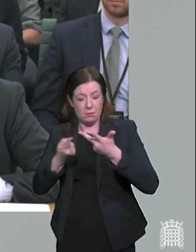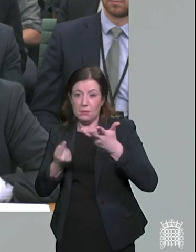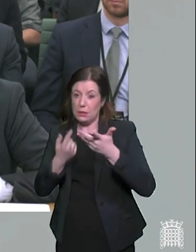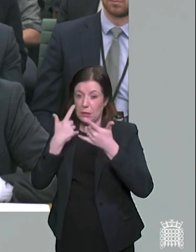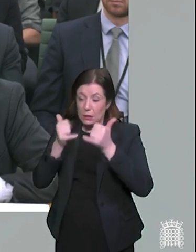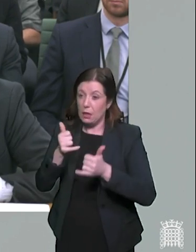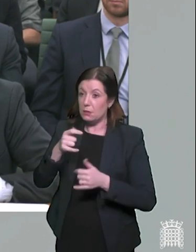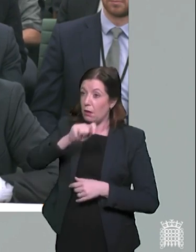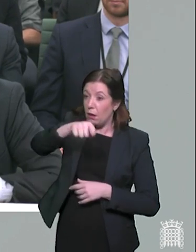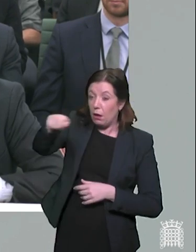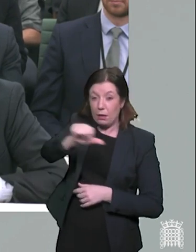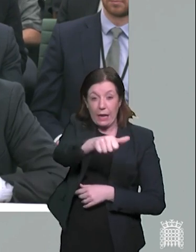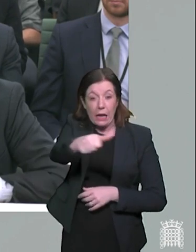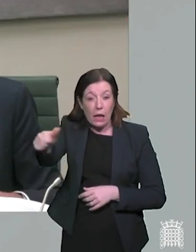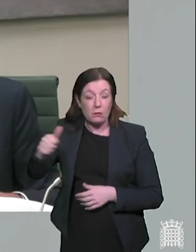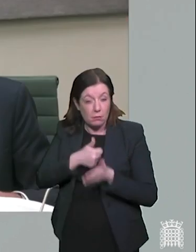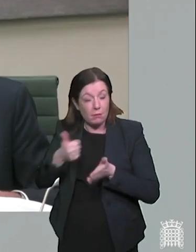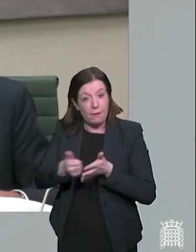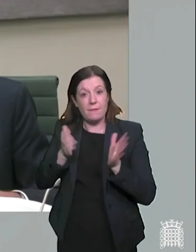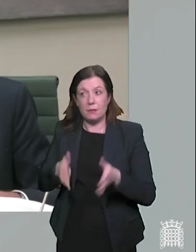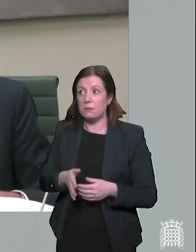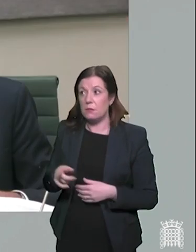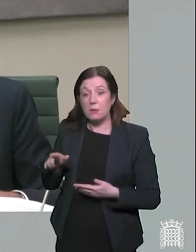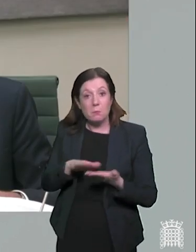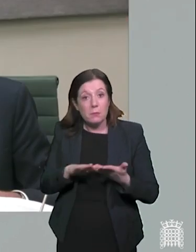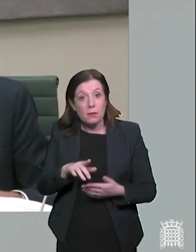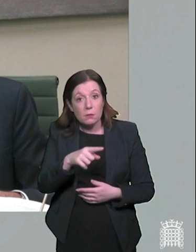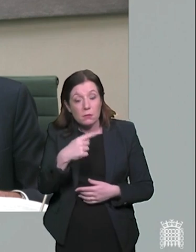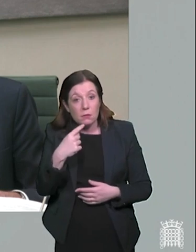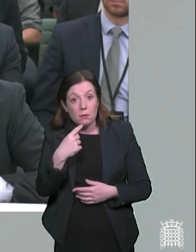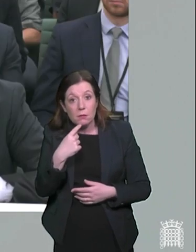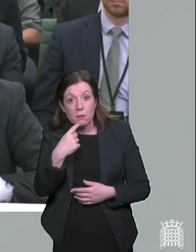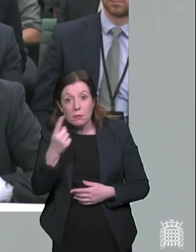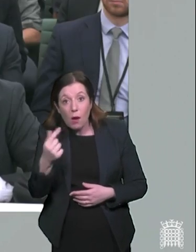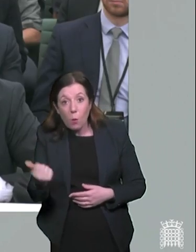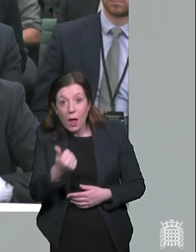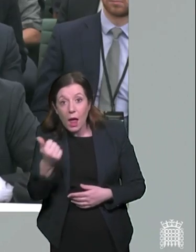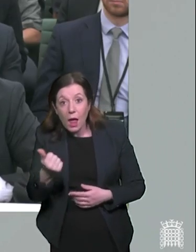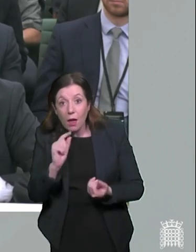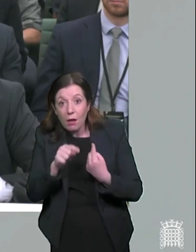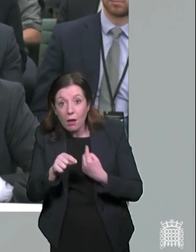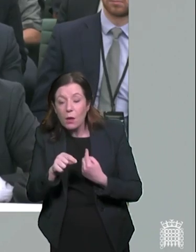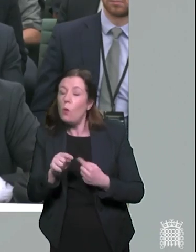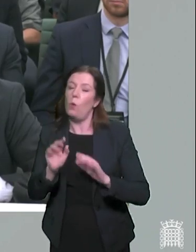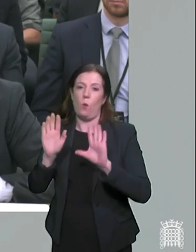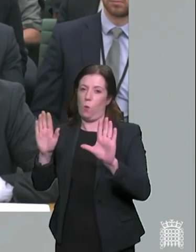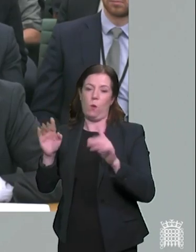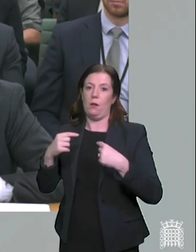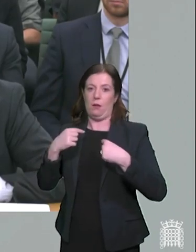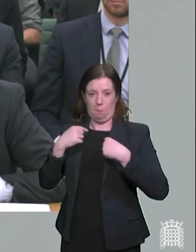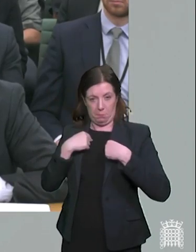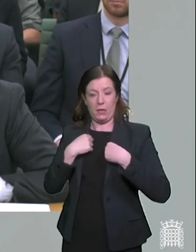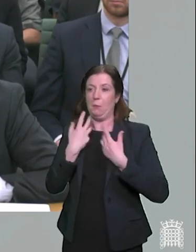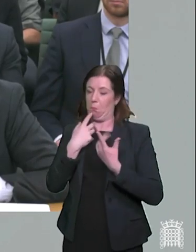testing. So the answer is you would have said it was okay? No, I said the answer is that you should do what the